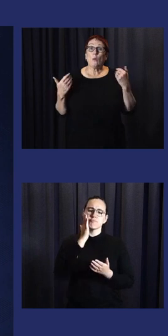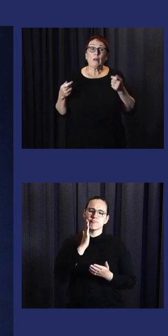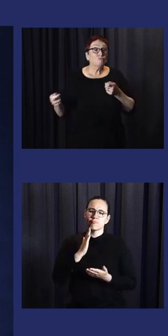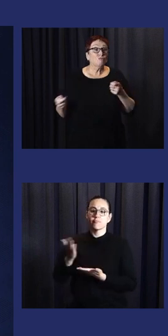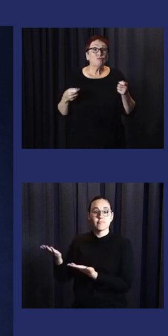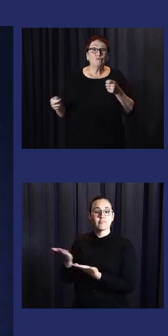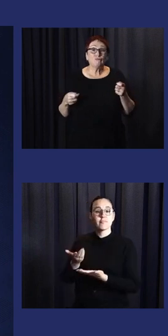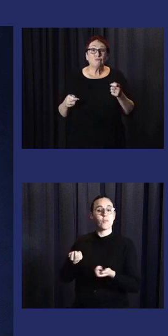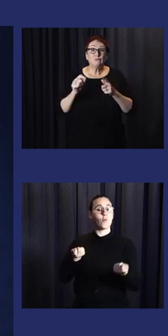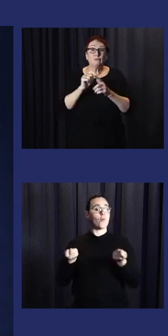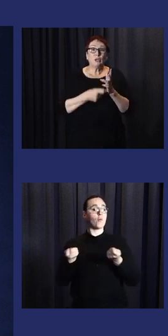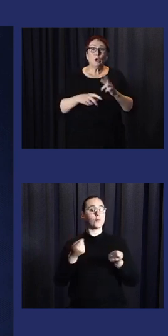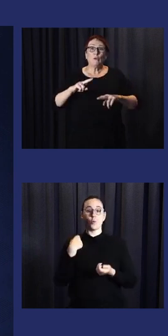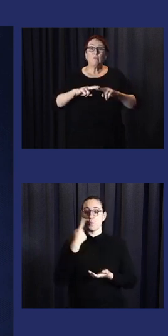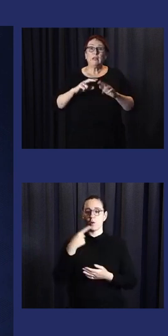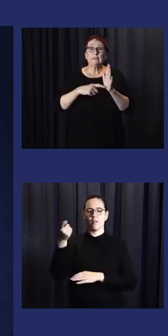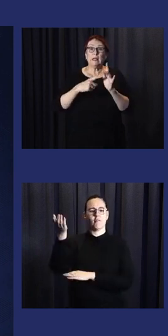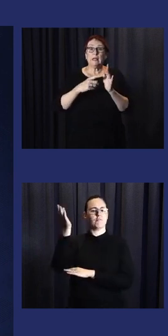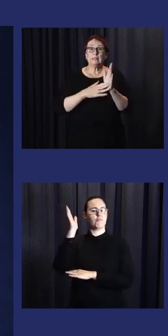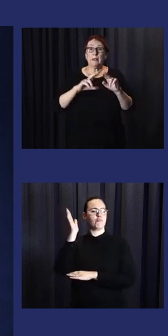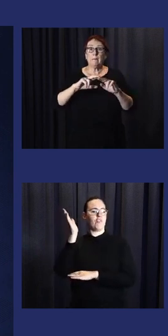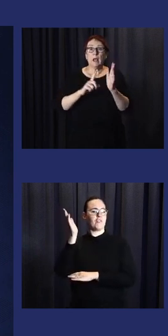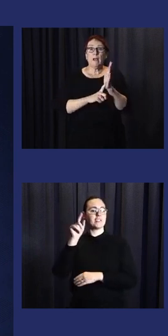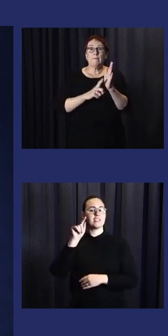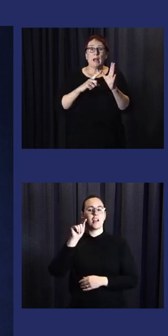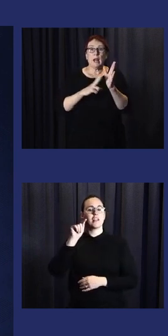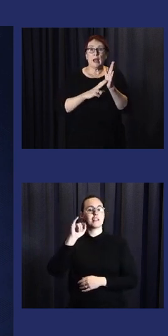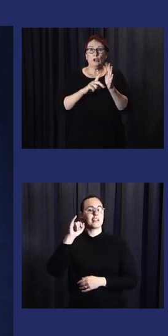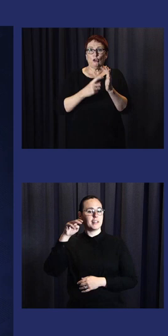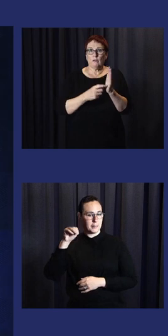for this morning, Professor Tim Plenary, and the distinguished panel.